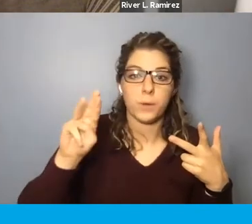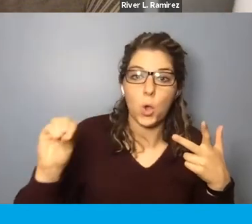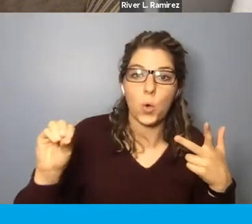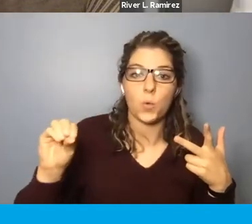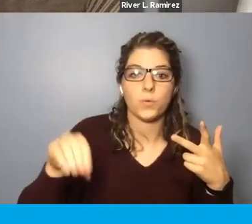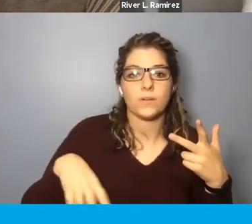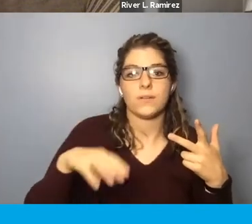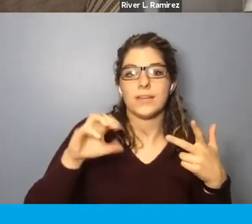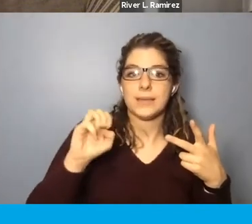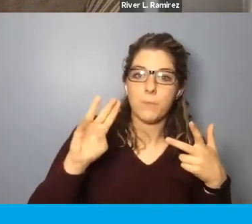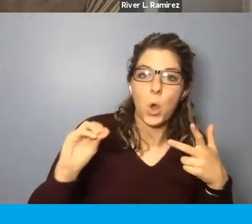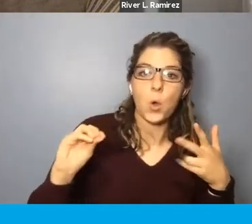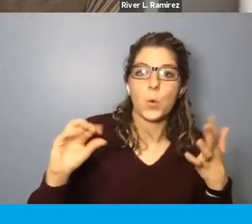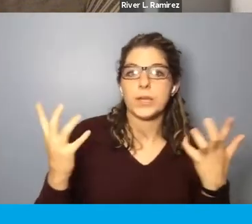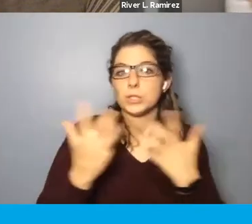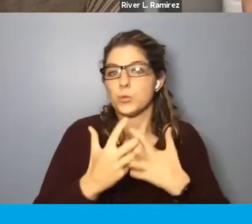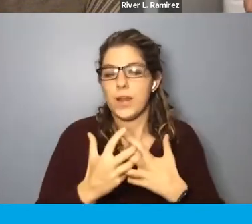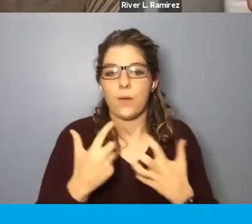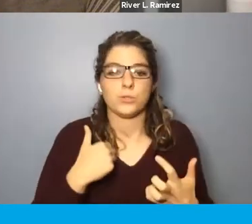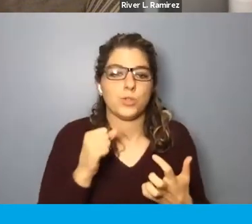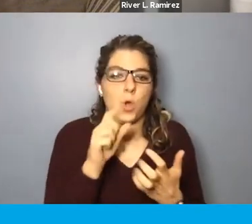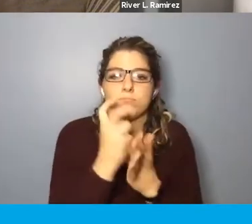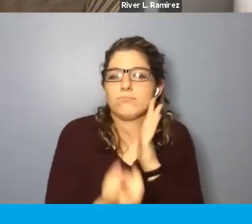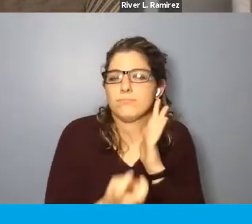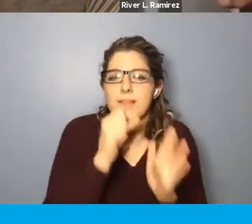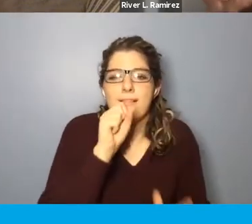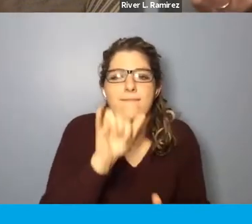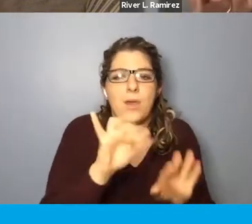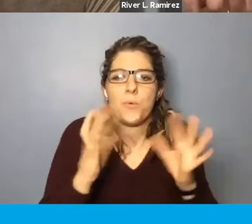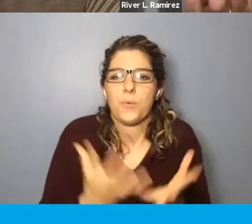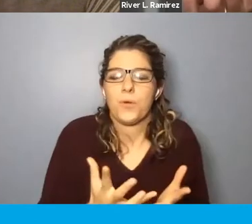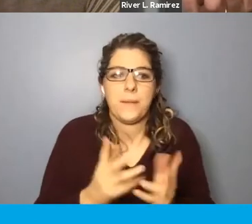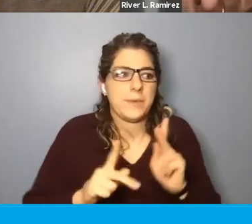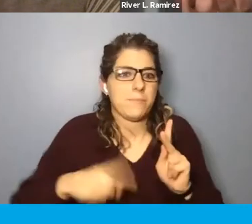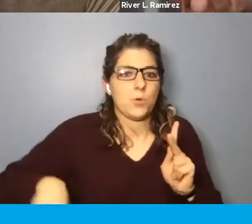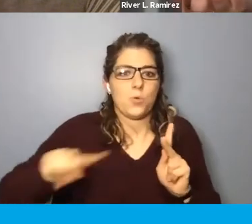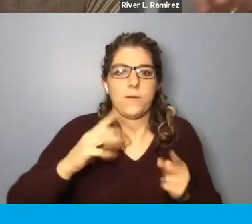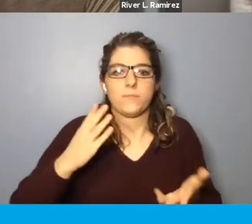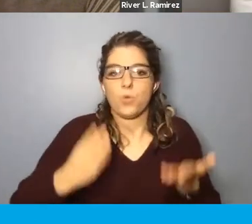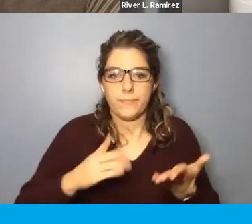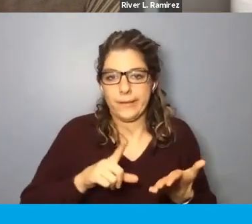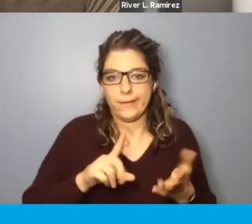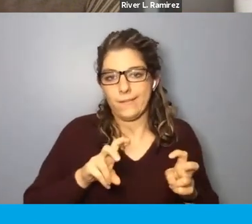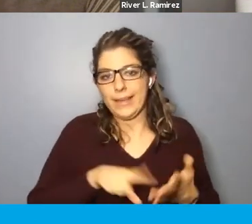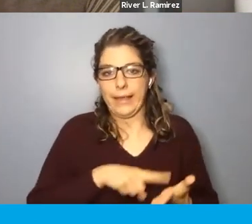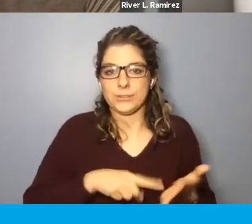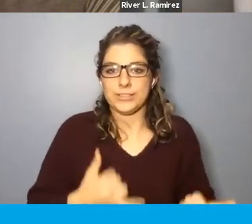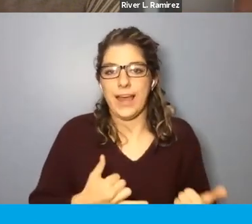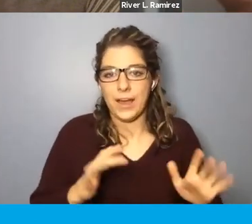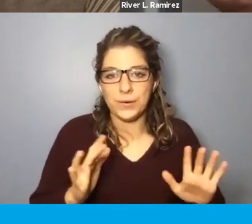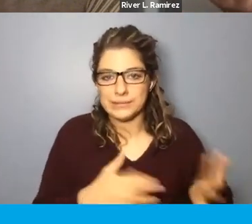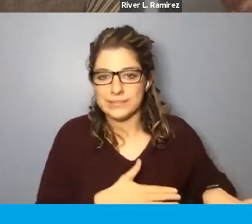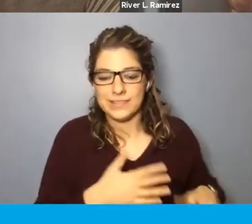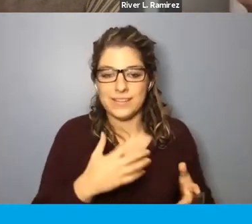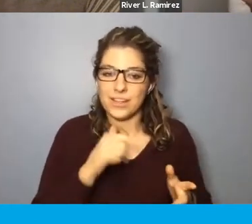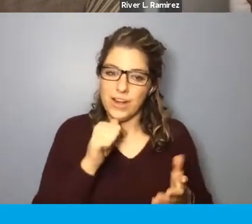emo intertwined. I was like so into it. And it was like all these people who are probably canceled now. I mean,